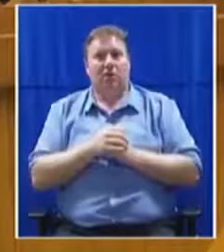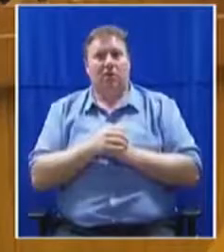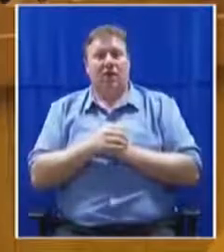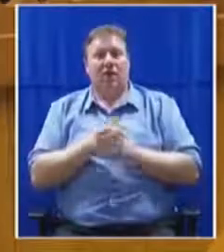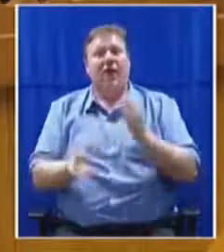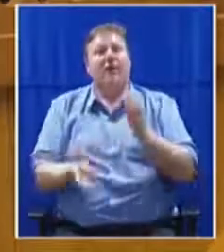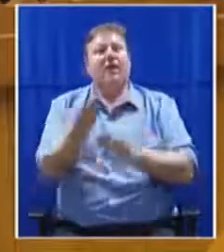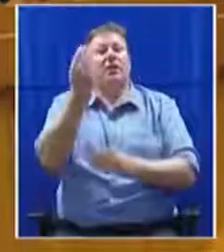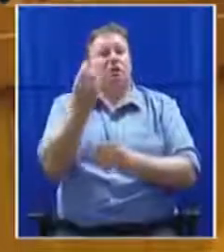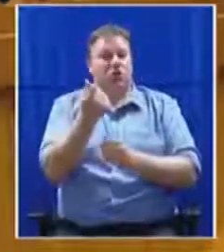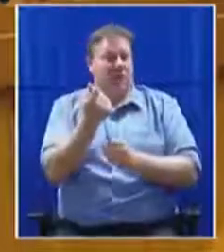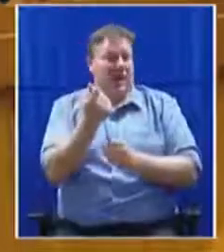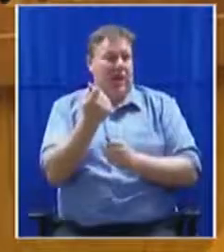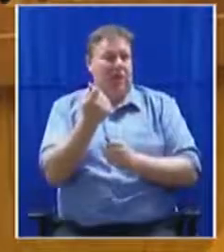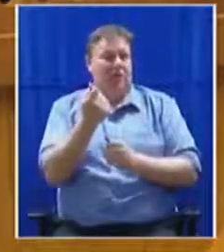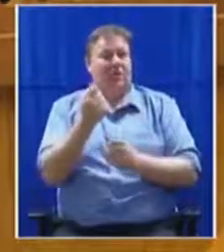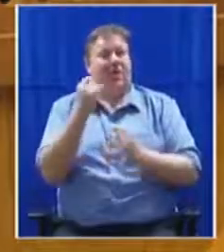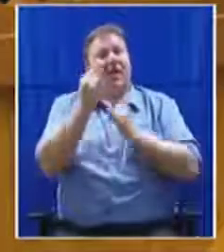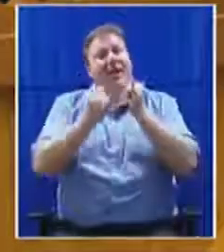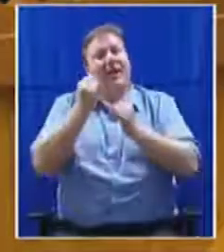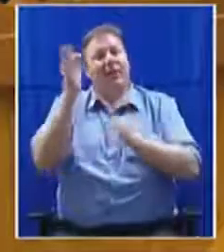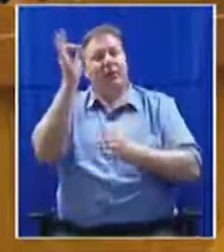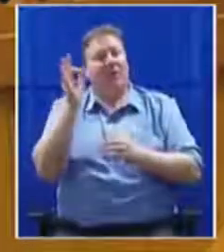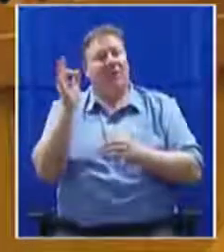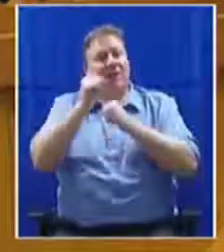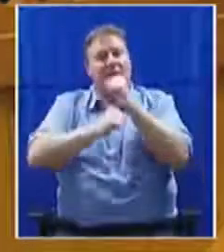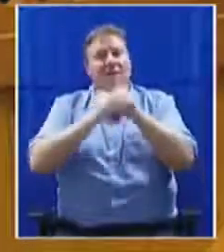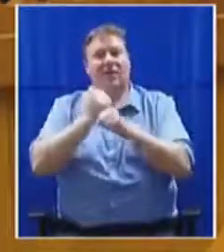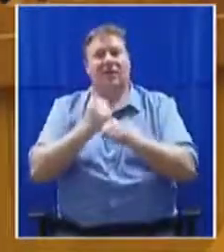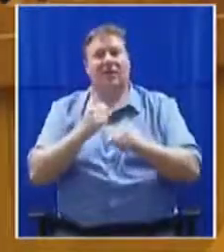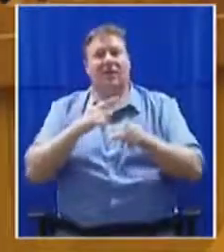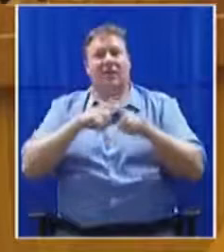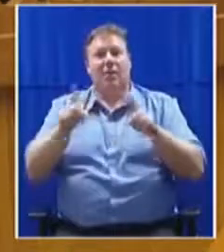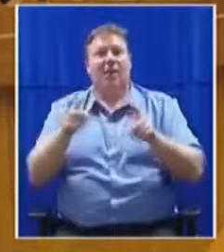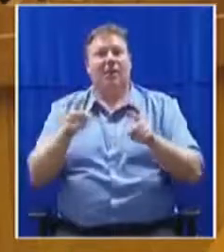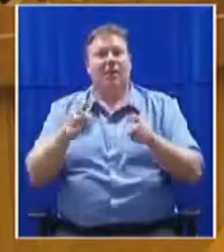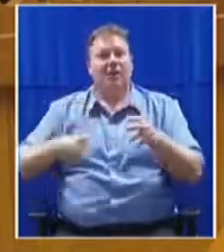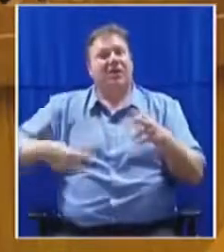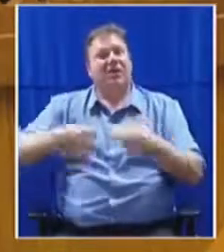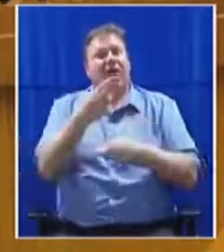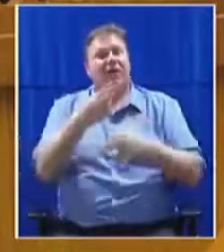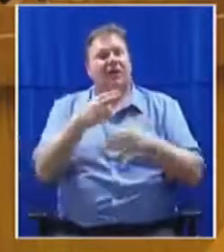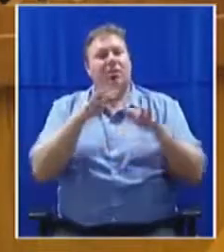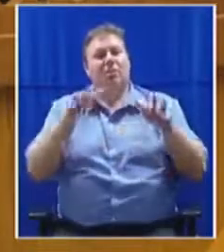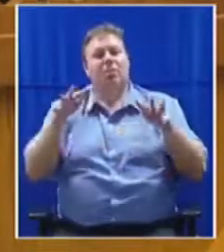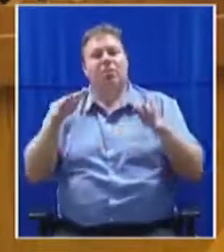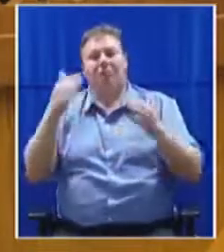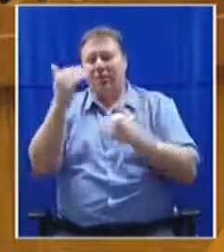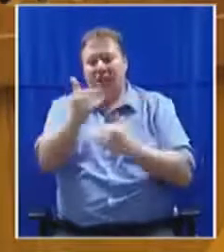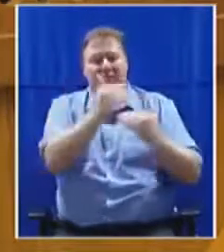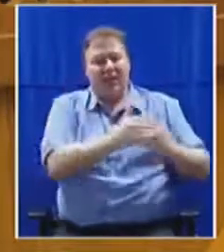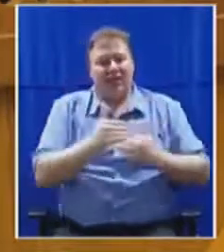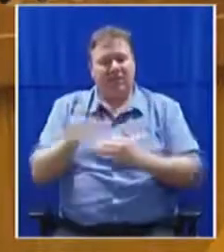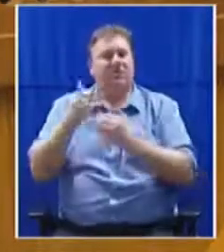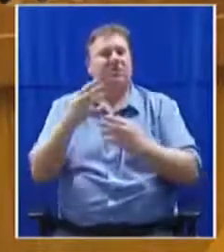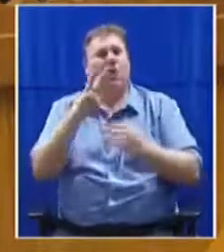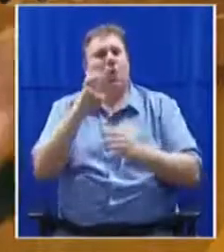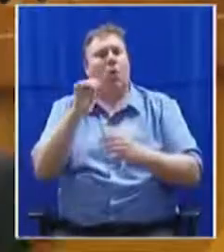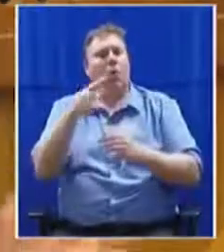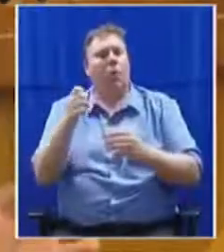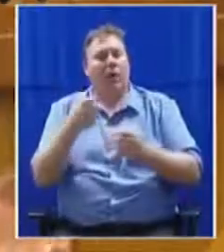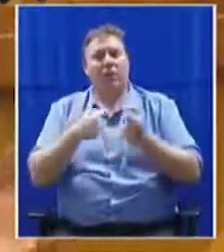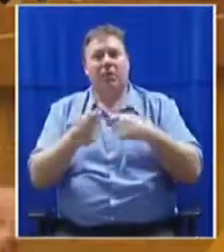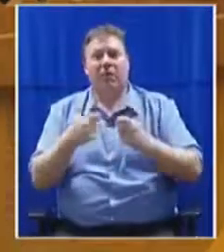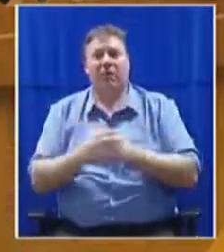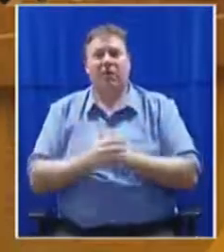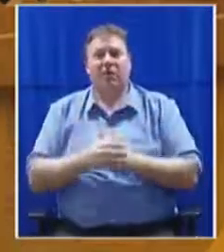salaries by 11% a year, but you are also going to cut public sector wage spending. That's confusion. You can't speak of